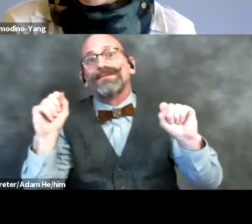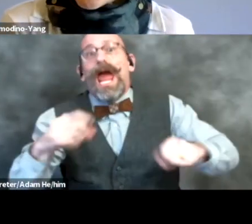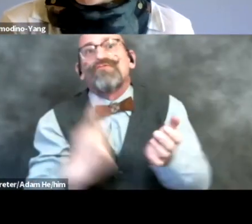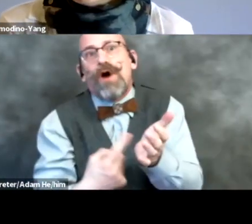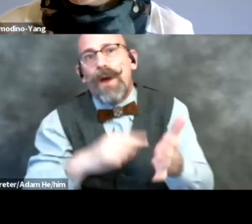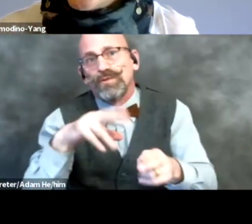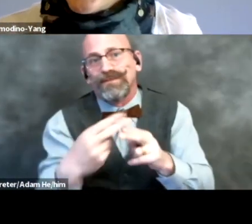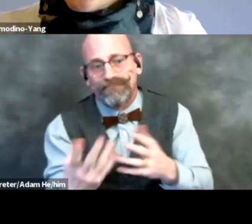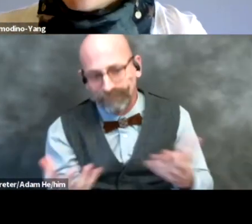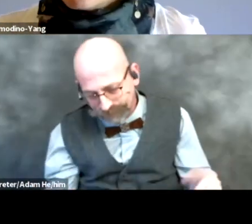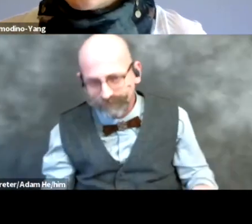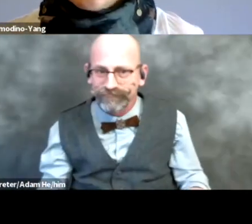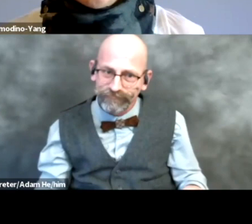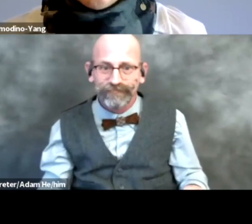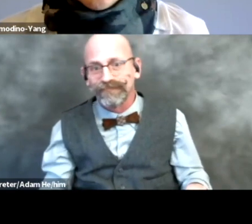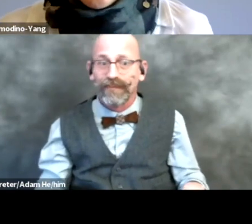No problem.